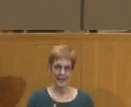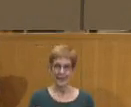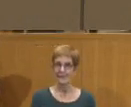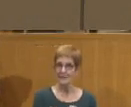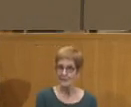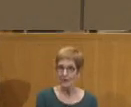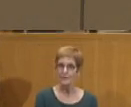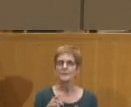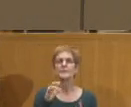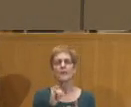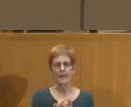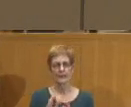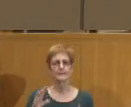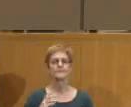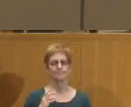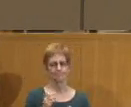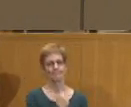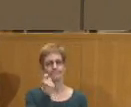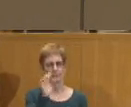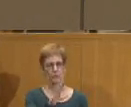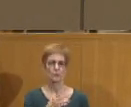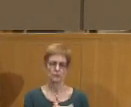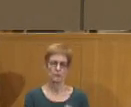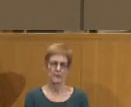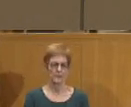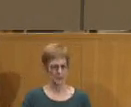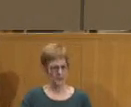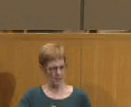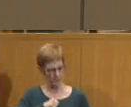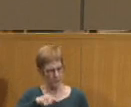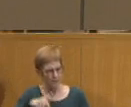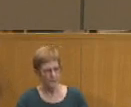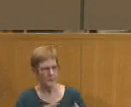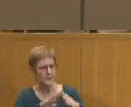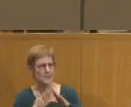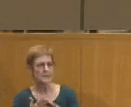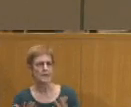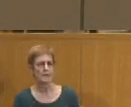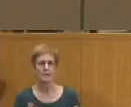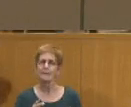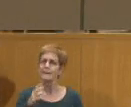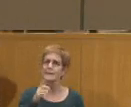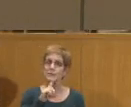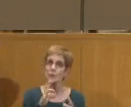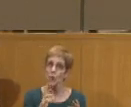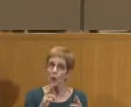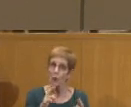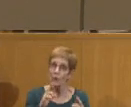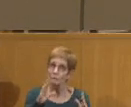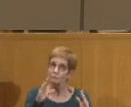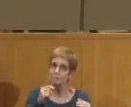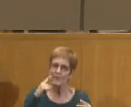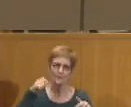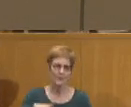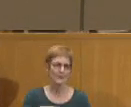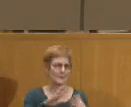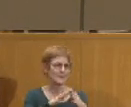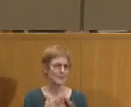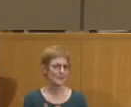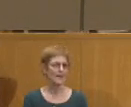continue to work to preserve and build safe places for everyone. We are a